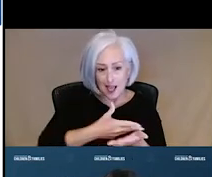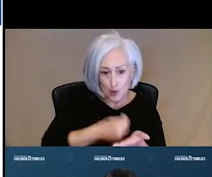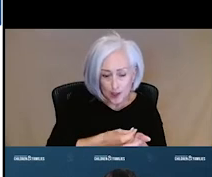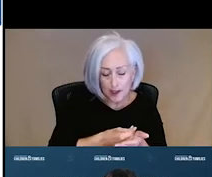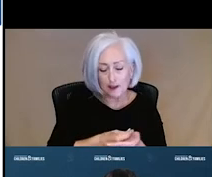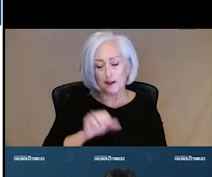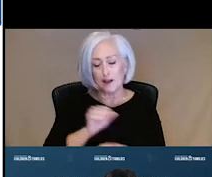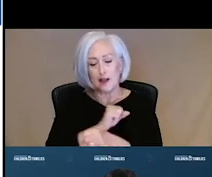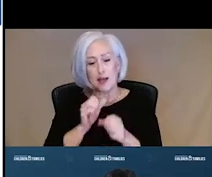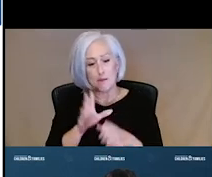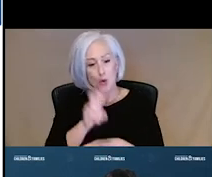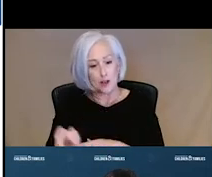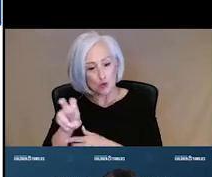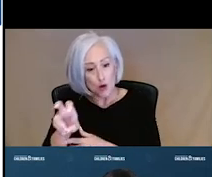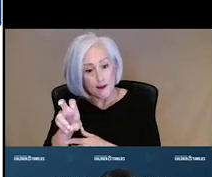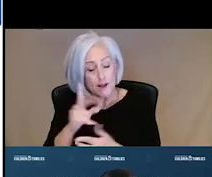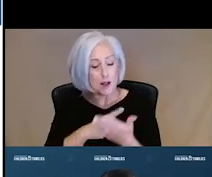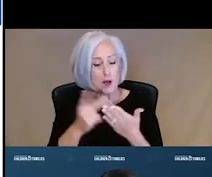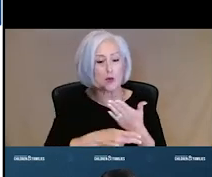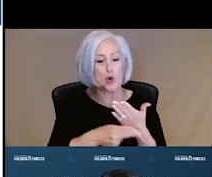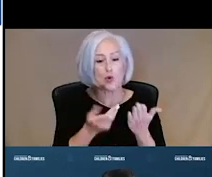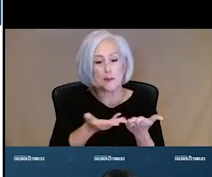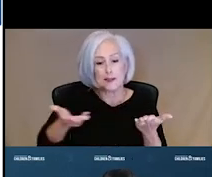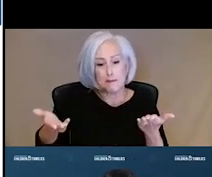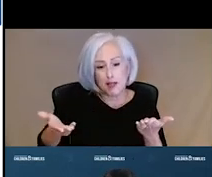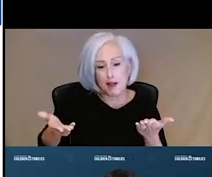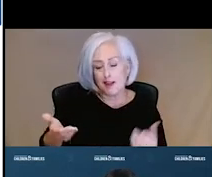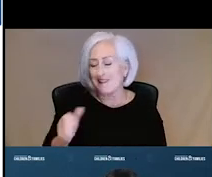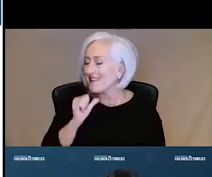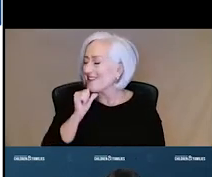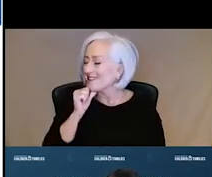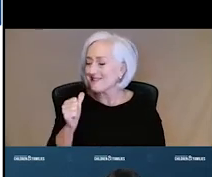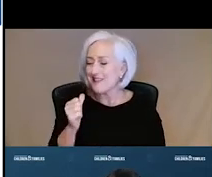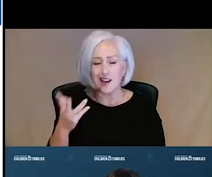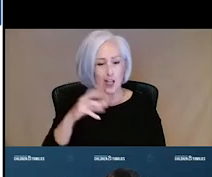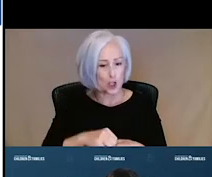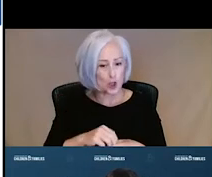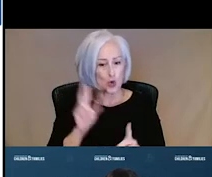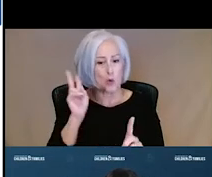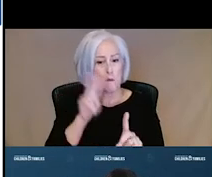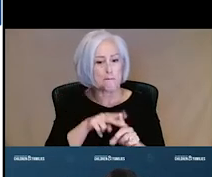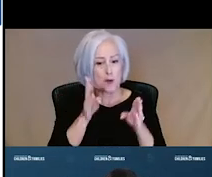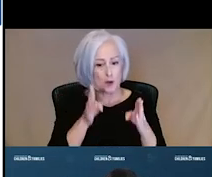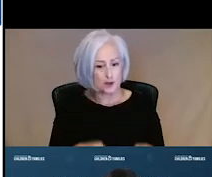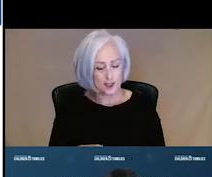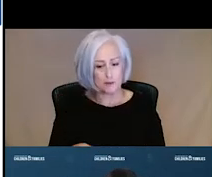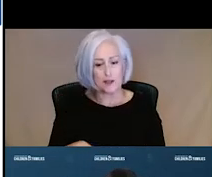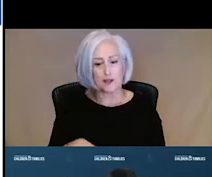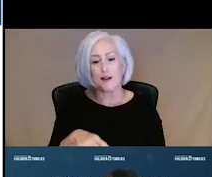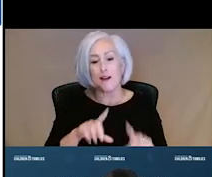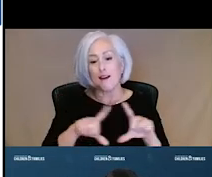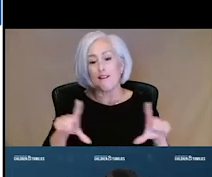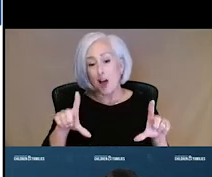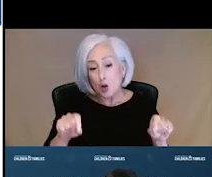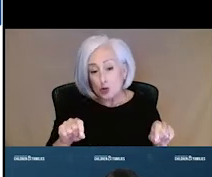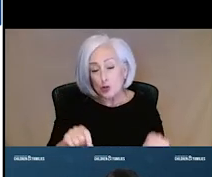travel, and program supplies, but it does not include items such as participant vouchers or direct assistance to clients,